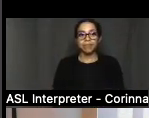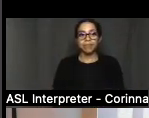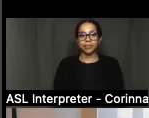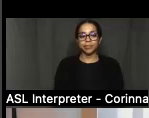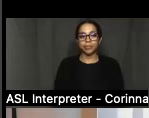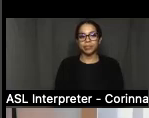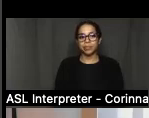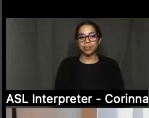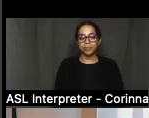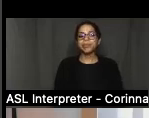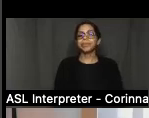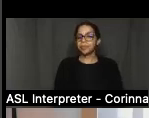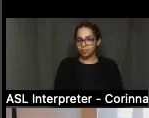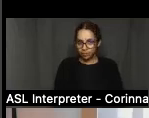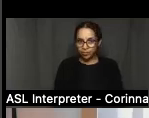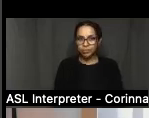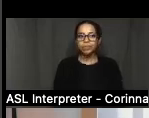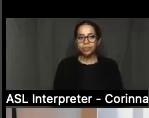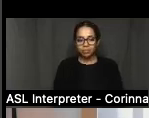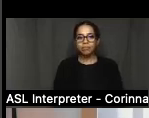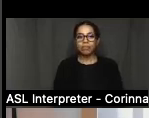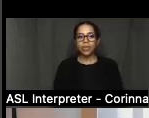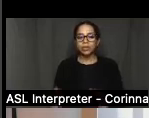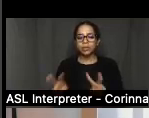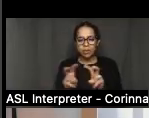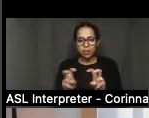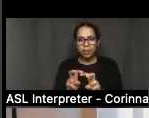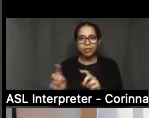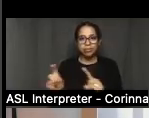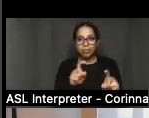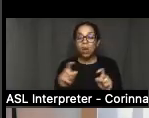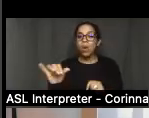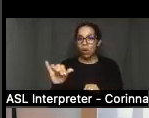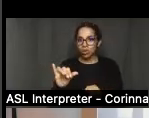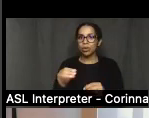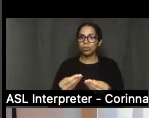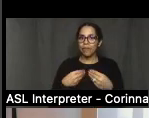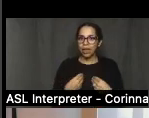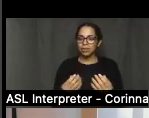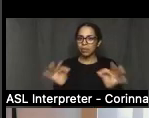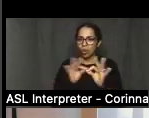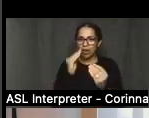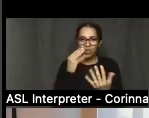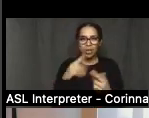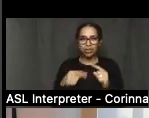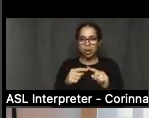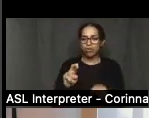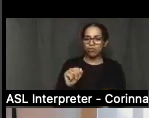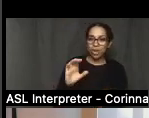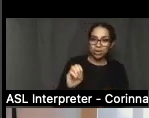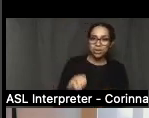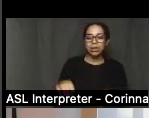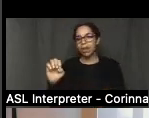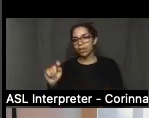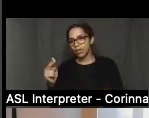So the CHAS also provides us with important insights on race and ethnicity. And this slide shows the uninsured